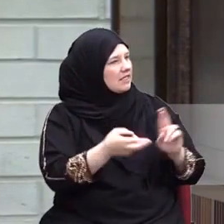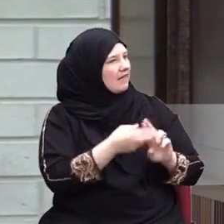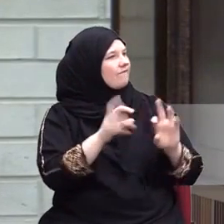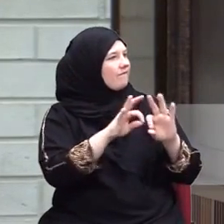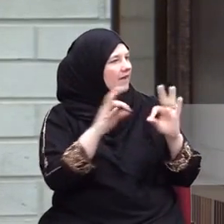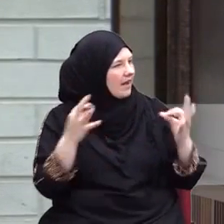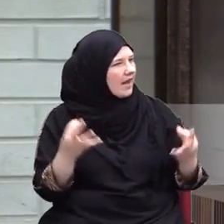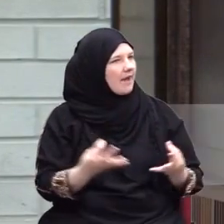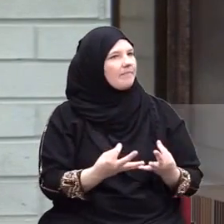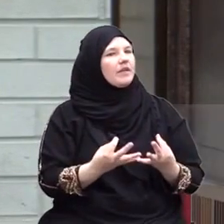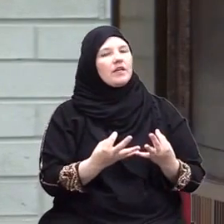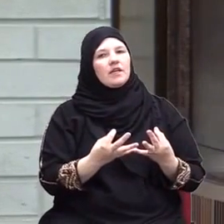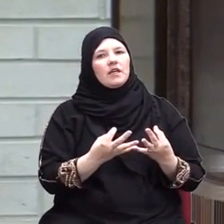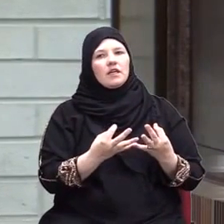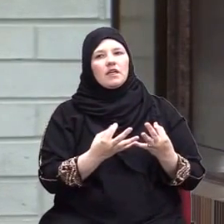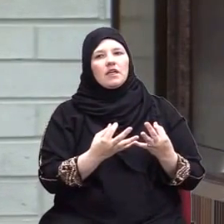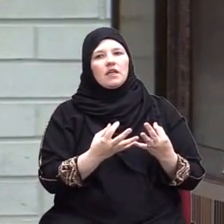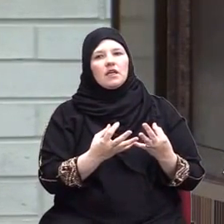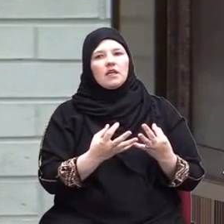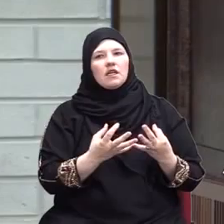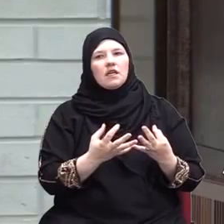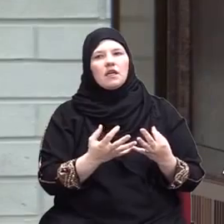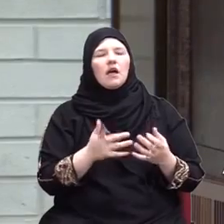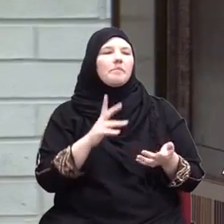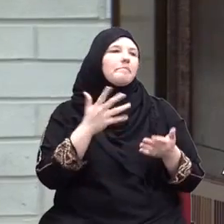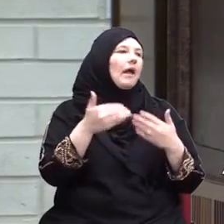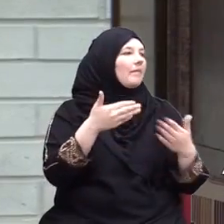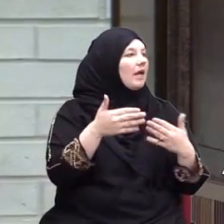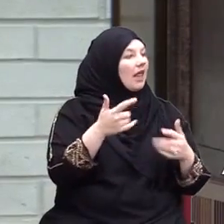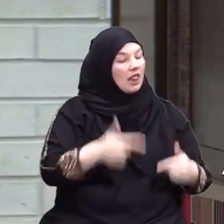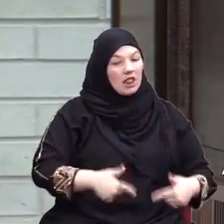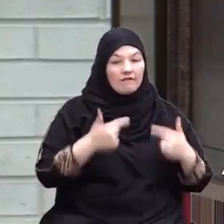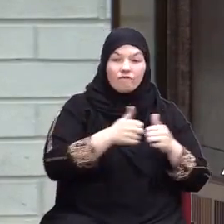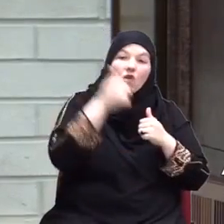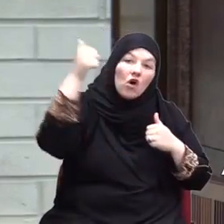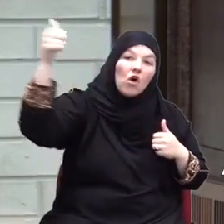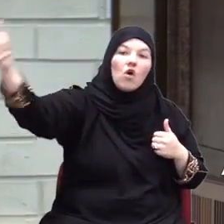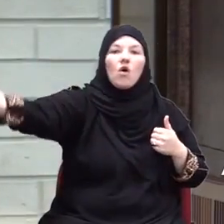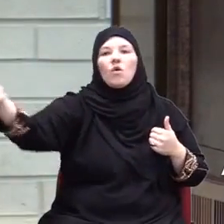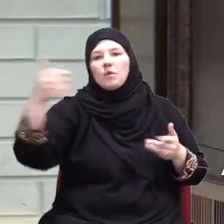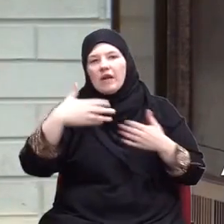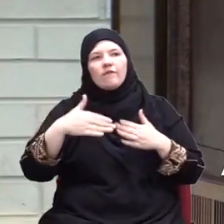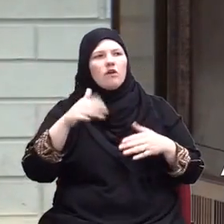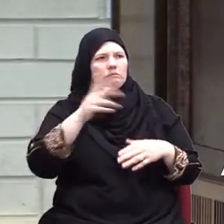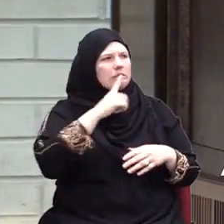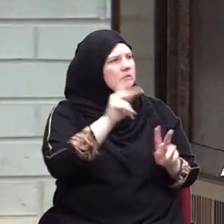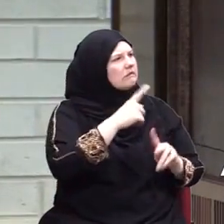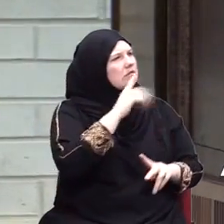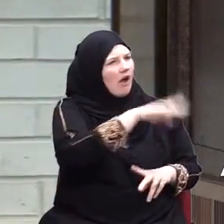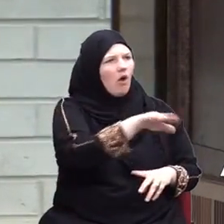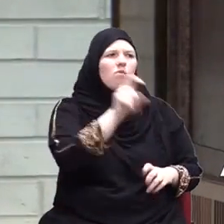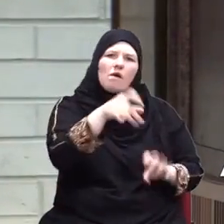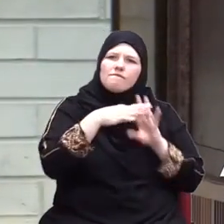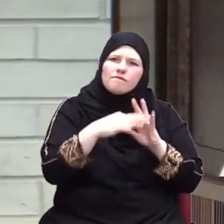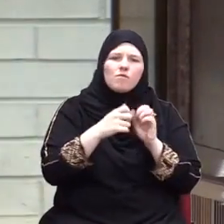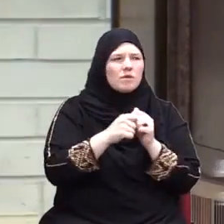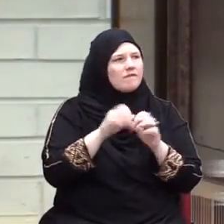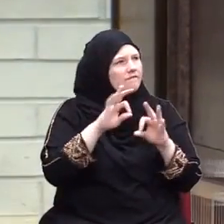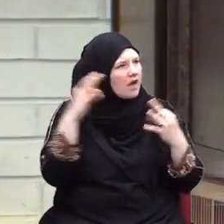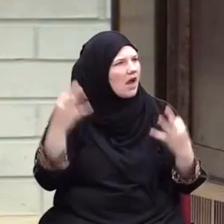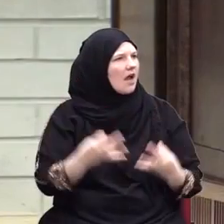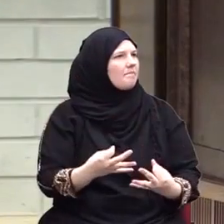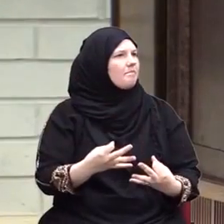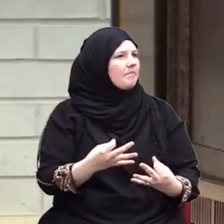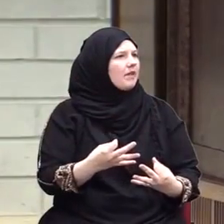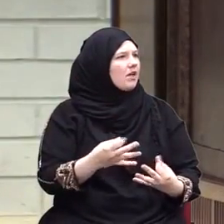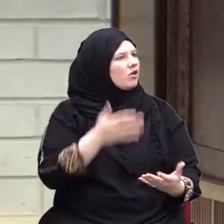kin, your family, no matter how far they are. And some of us, unfortunately, are not doing